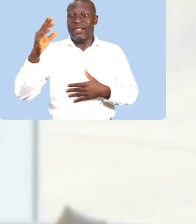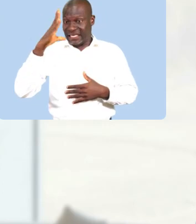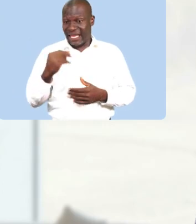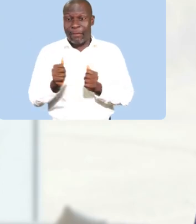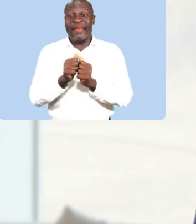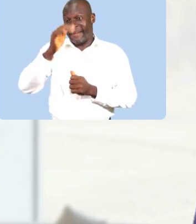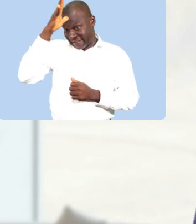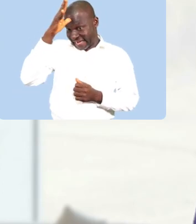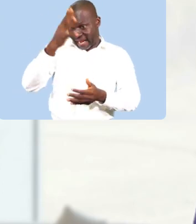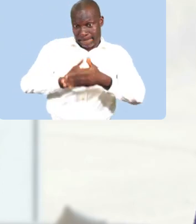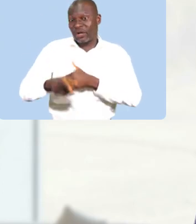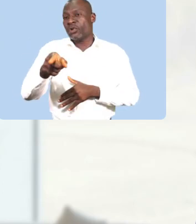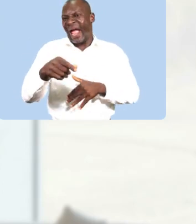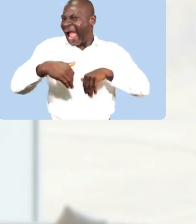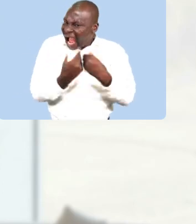sam